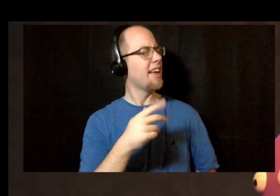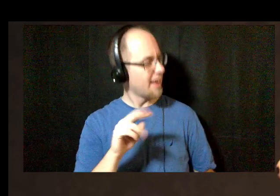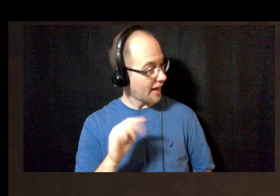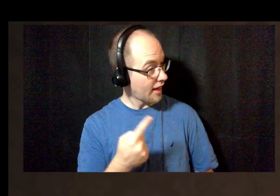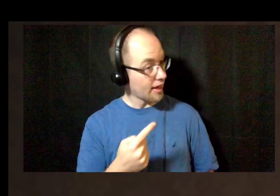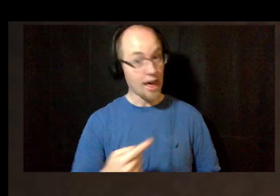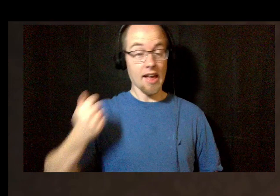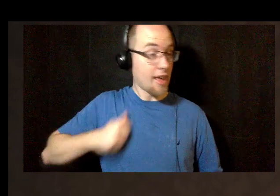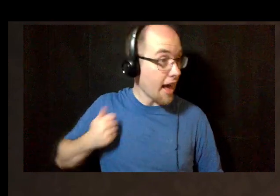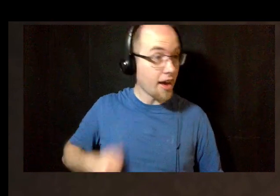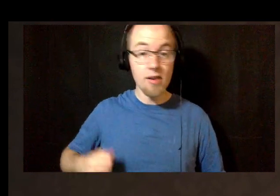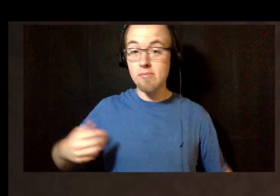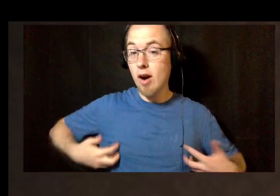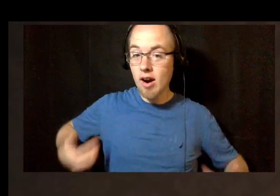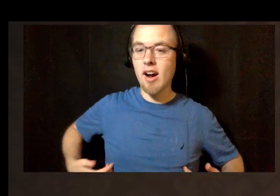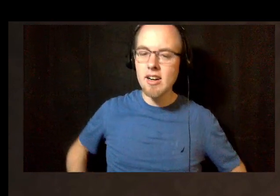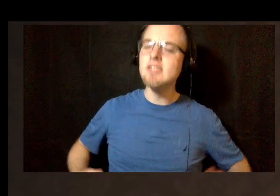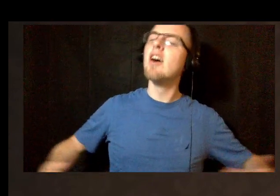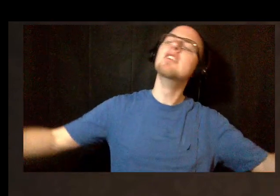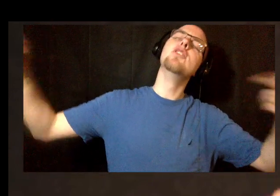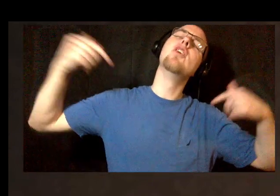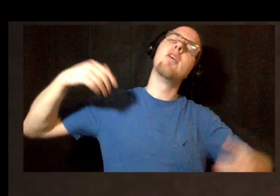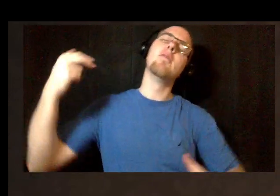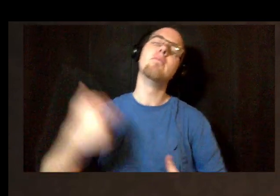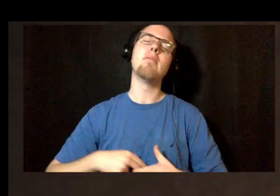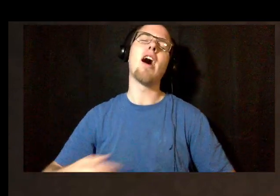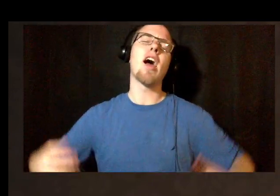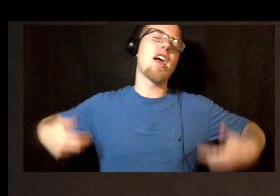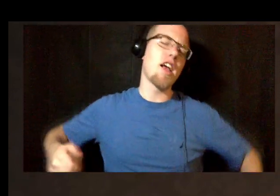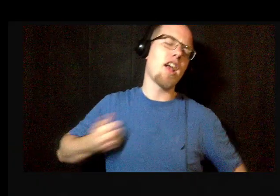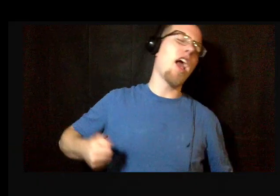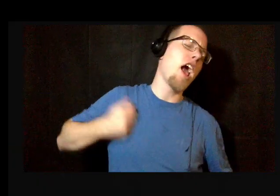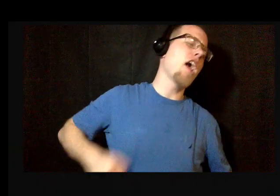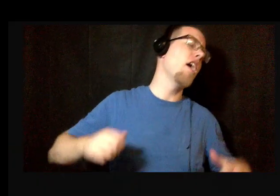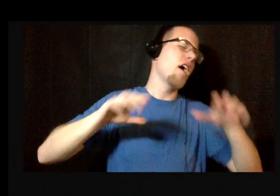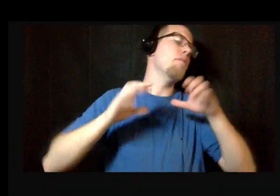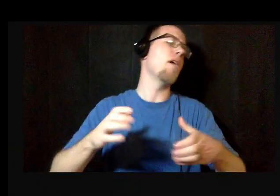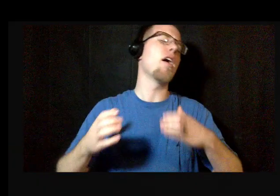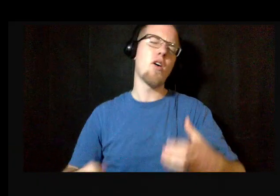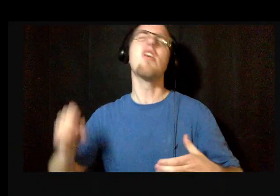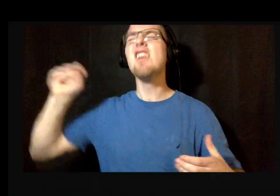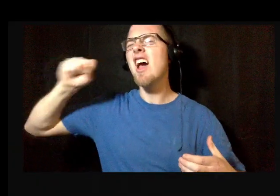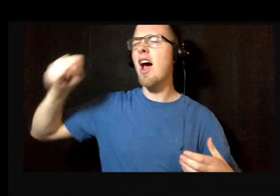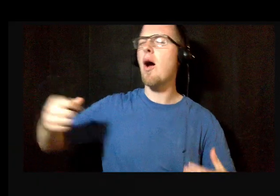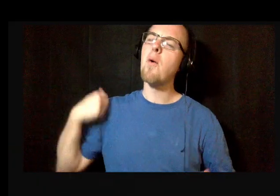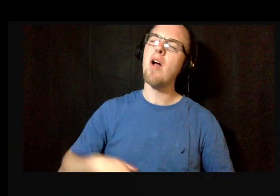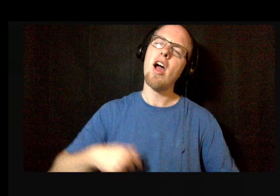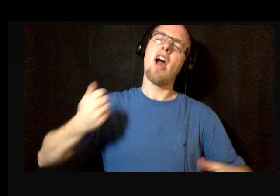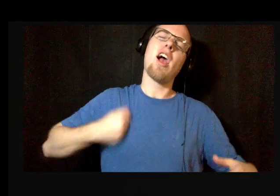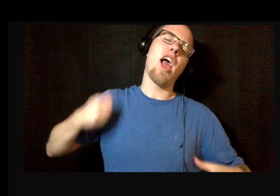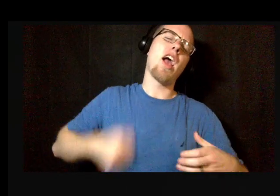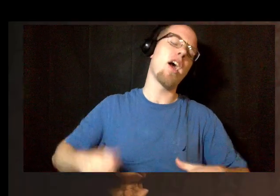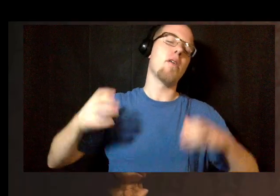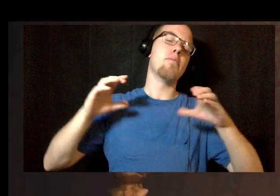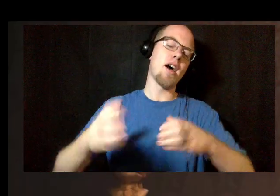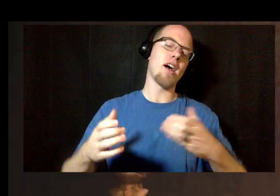of monkeys. Come and join my gang of monkeys. We're a little gang of monkeys. It's not gang. Anybody